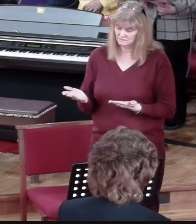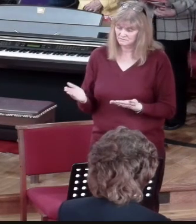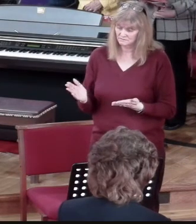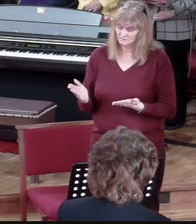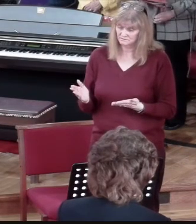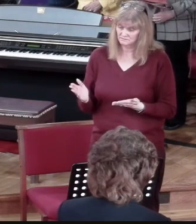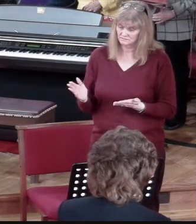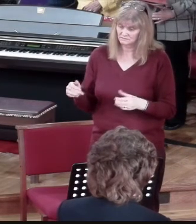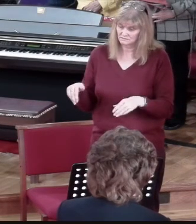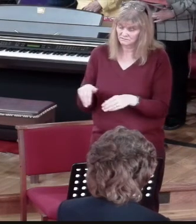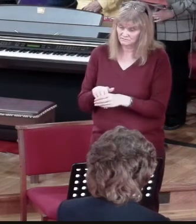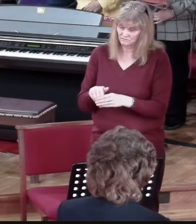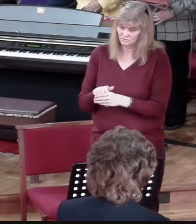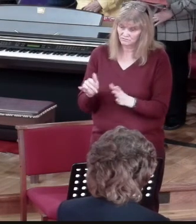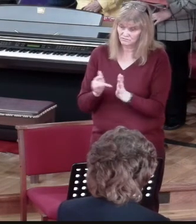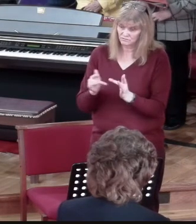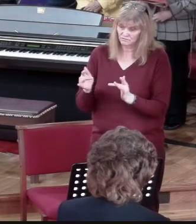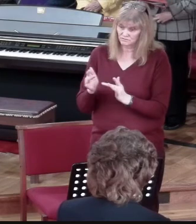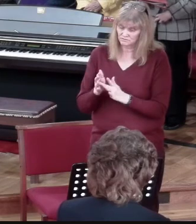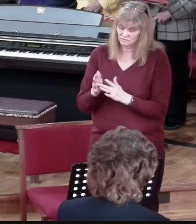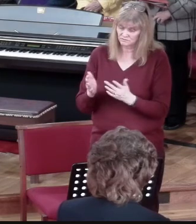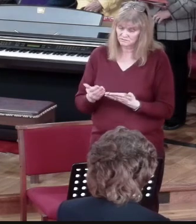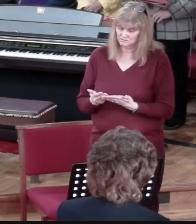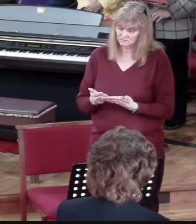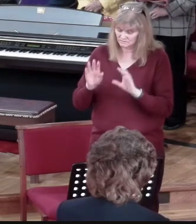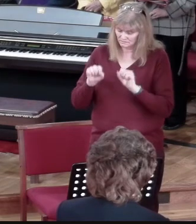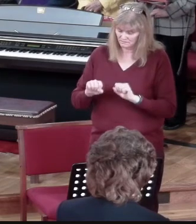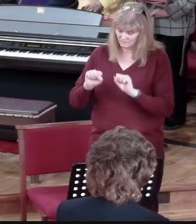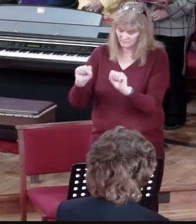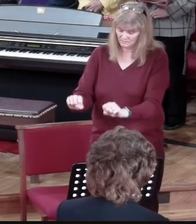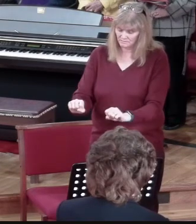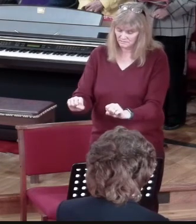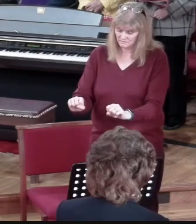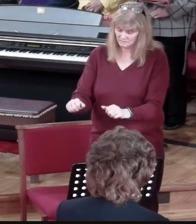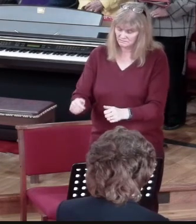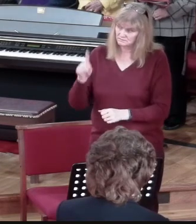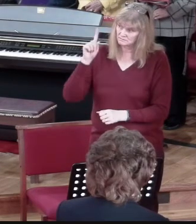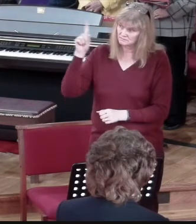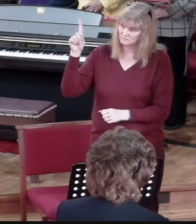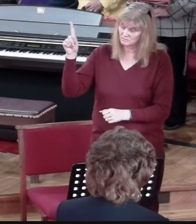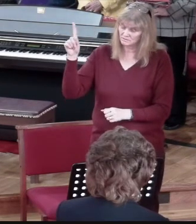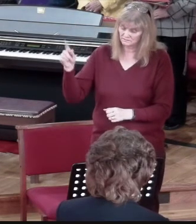joy of the Lord Jesus fill our souls. And the blessing of God Almighty,